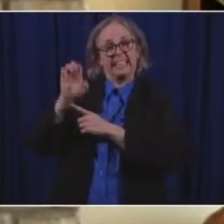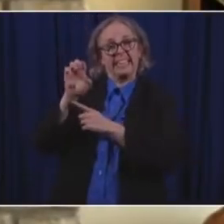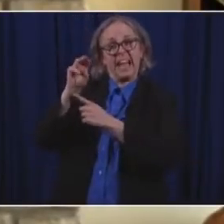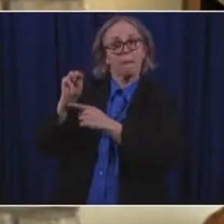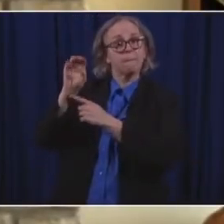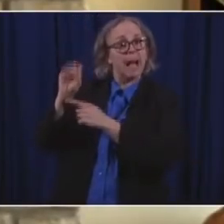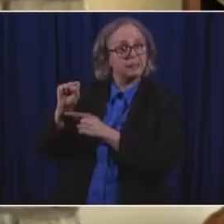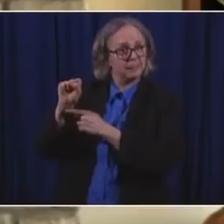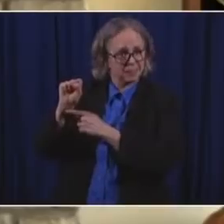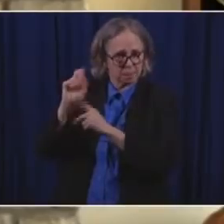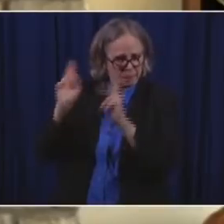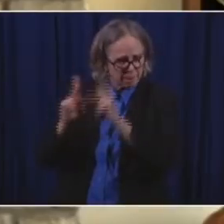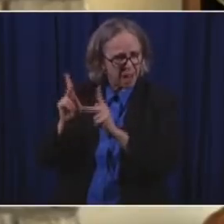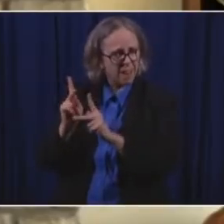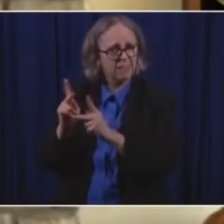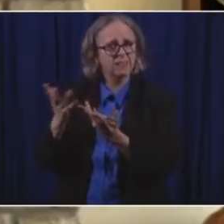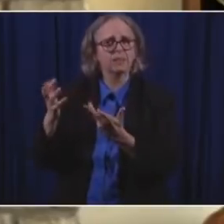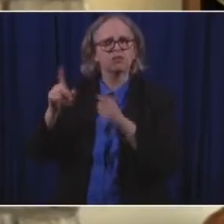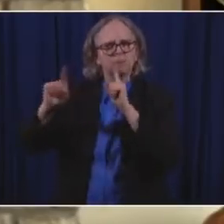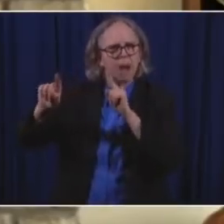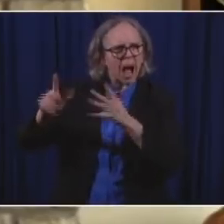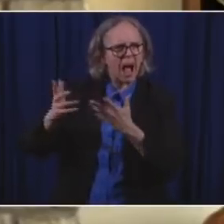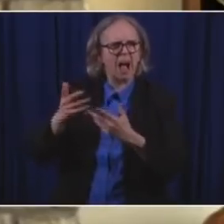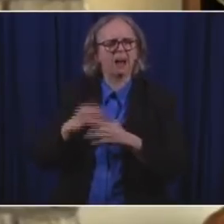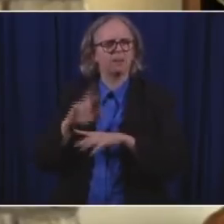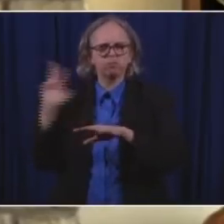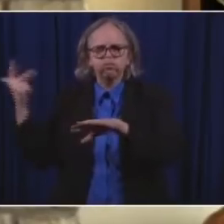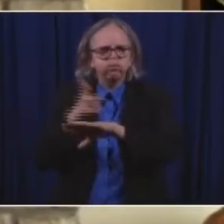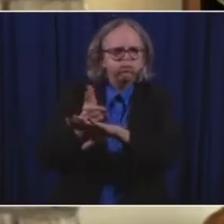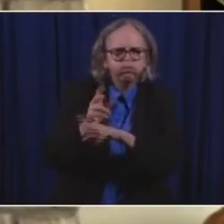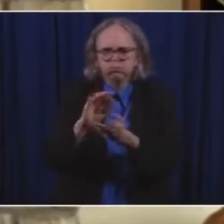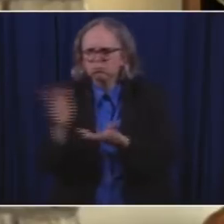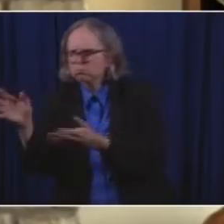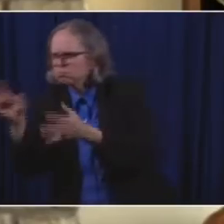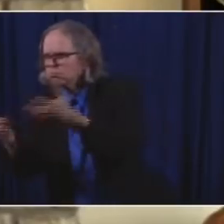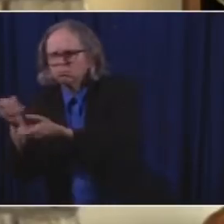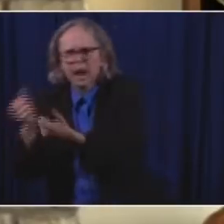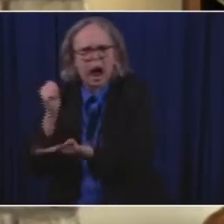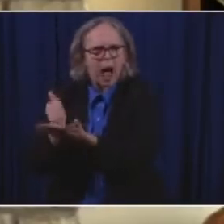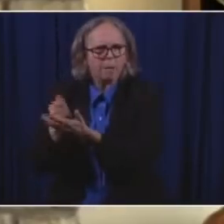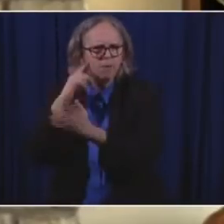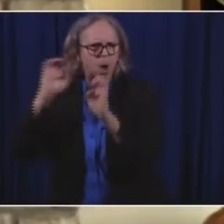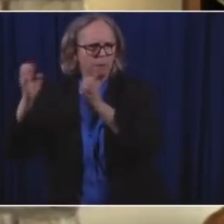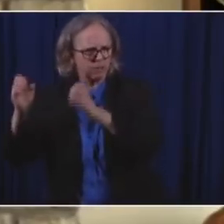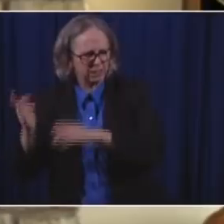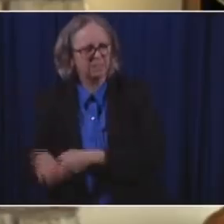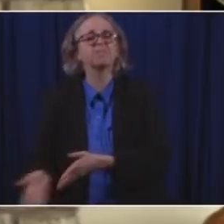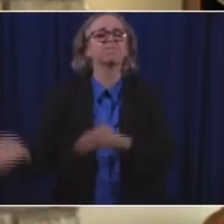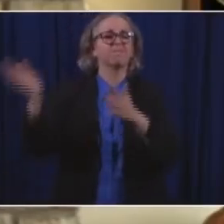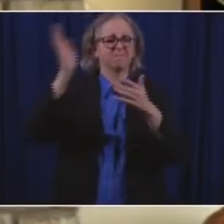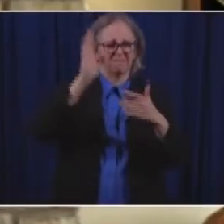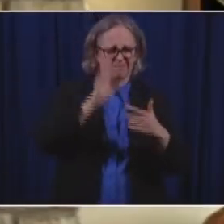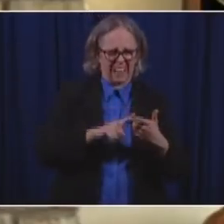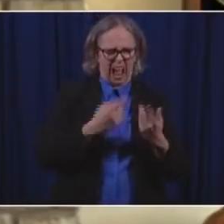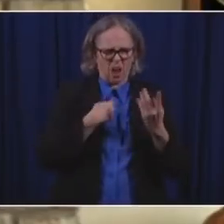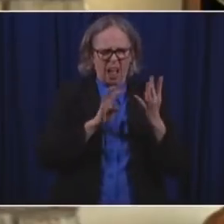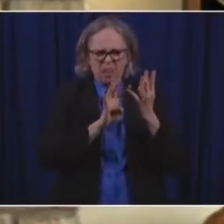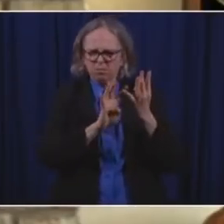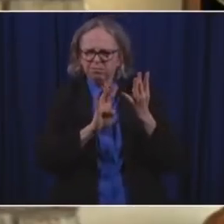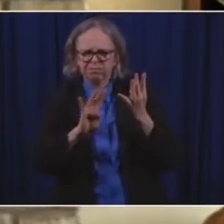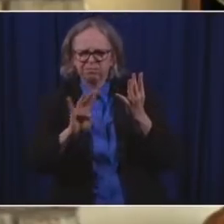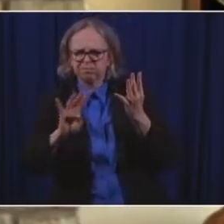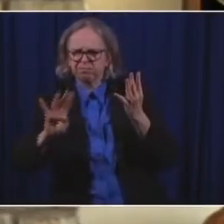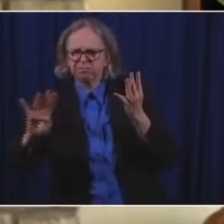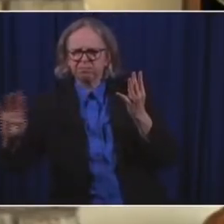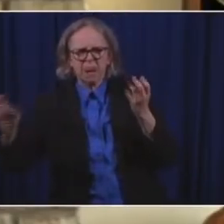It's the second group. Then we come to a series that I'm going to read to you of